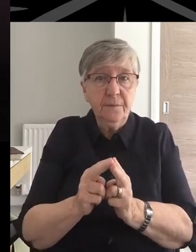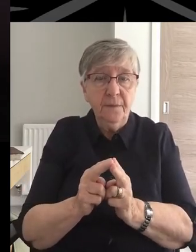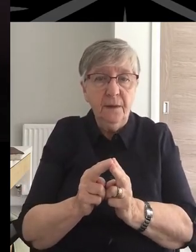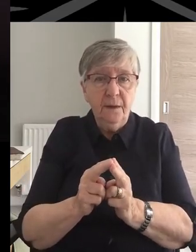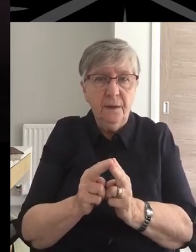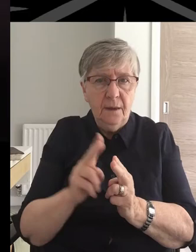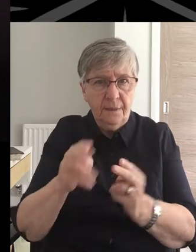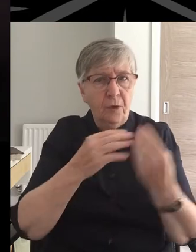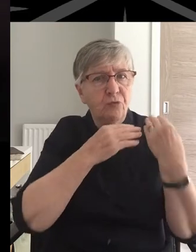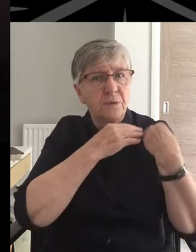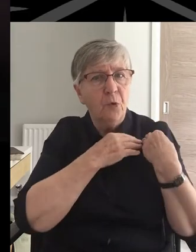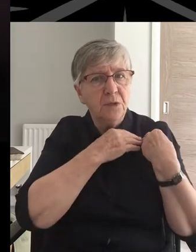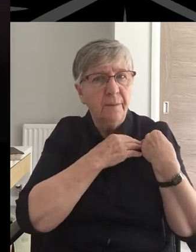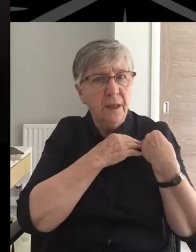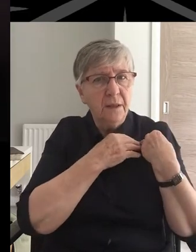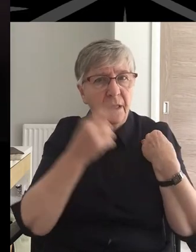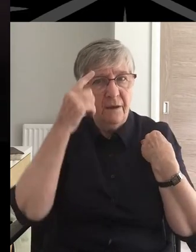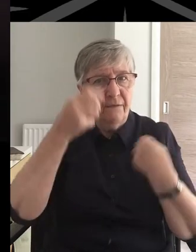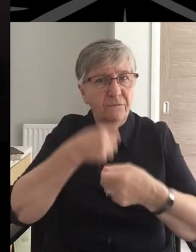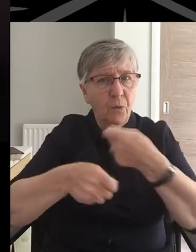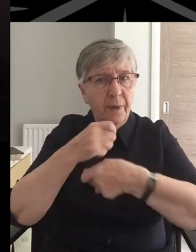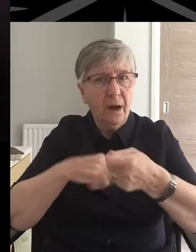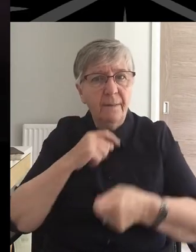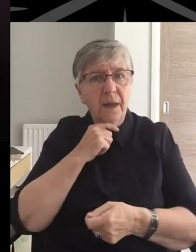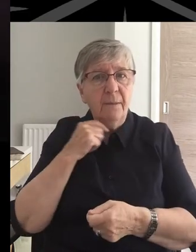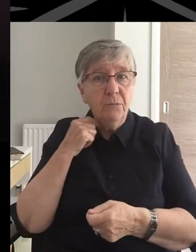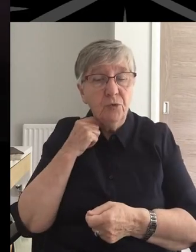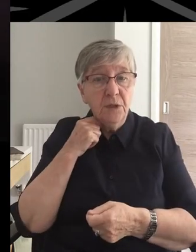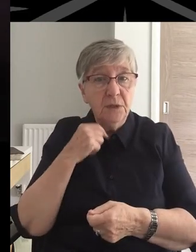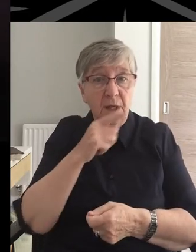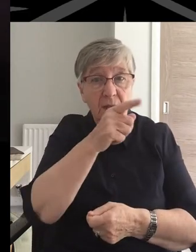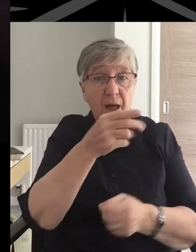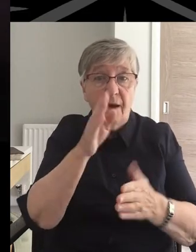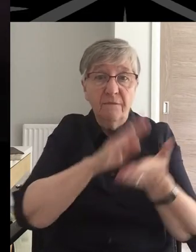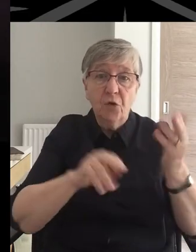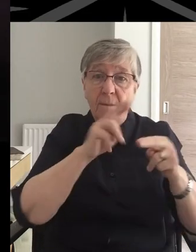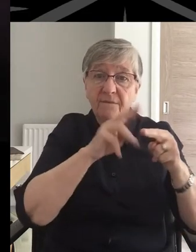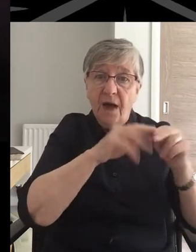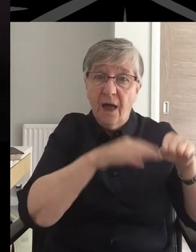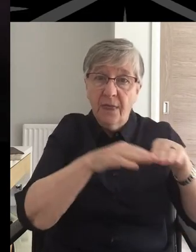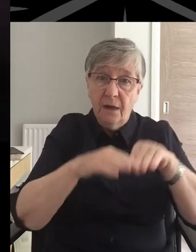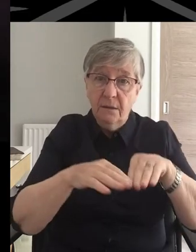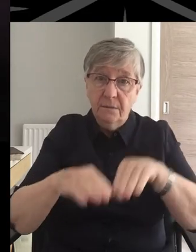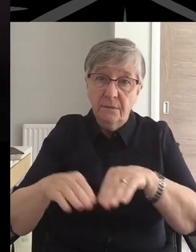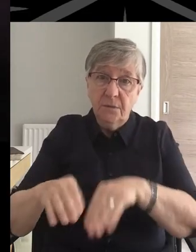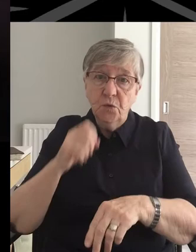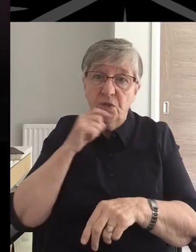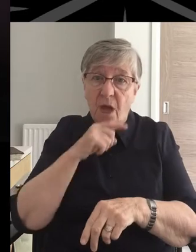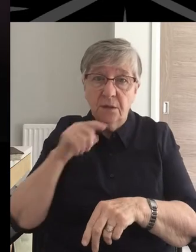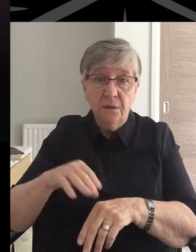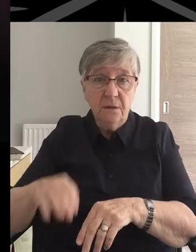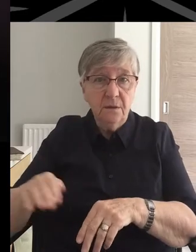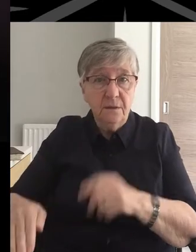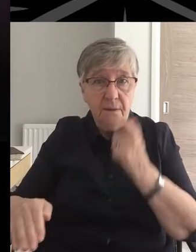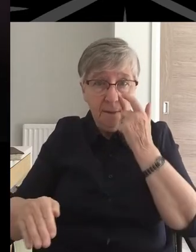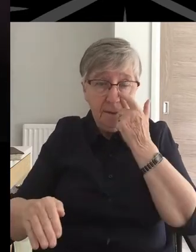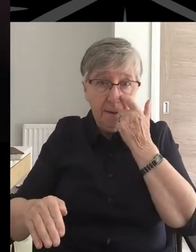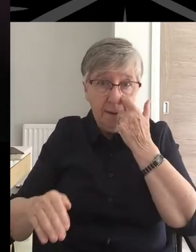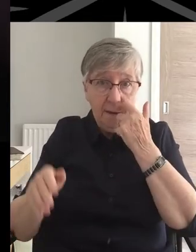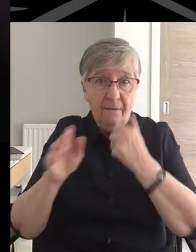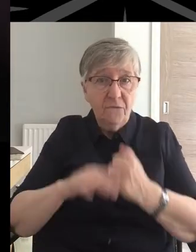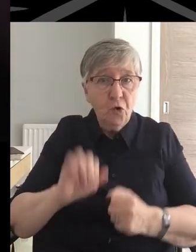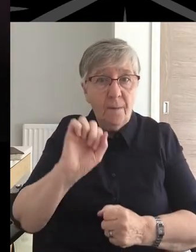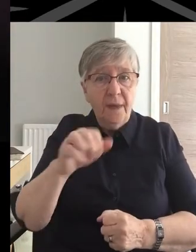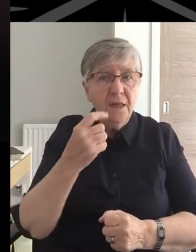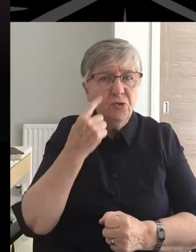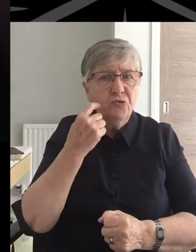the responsibility, the privilege of being a priest was something passed from father to son. And so from Ezekiel's youngest